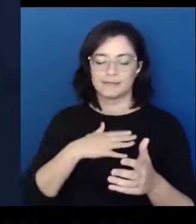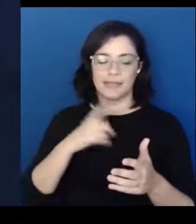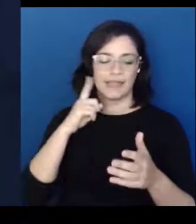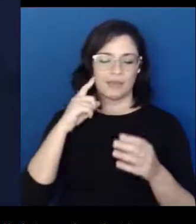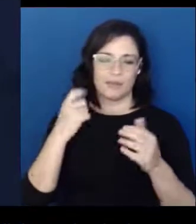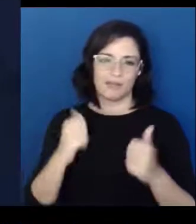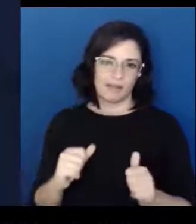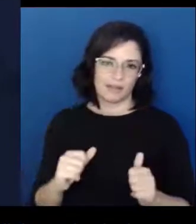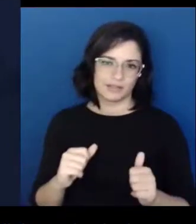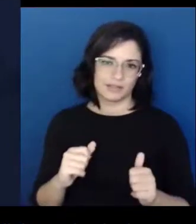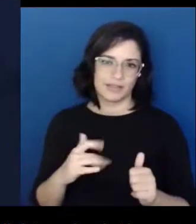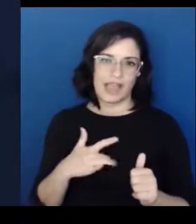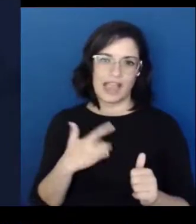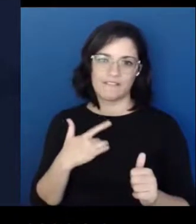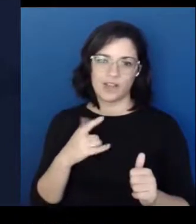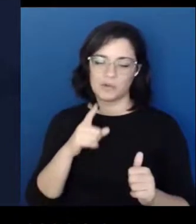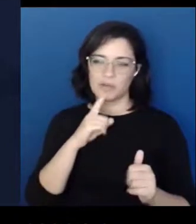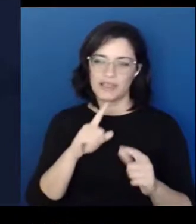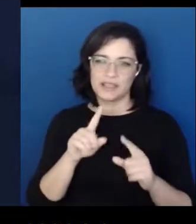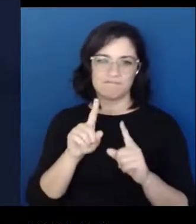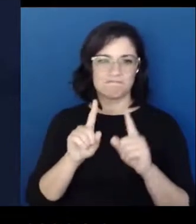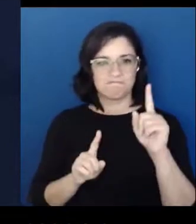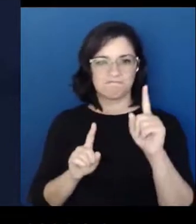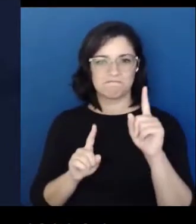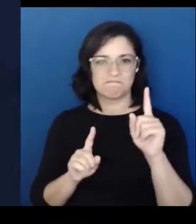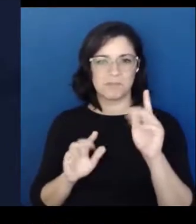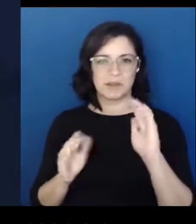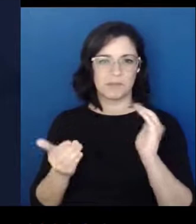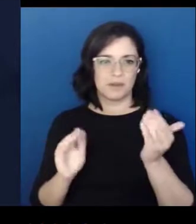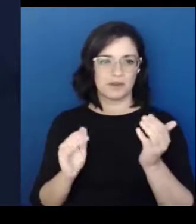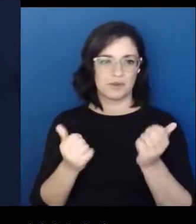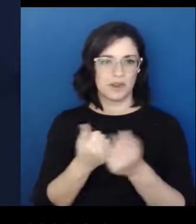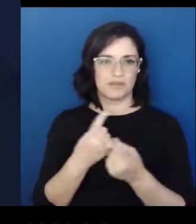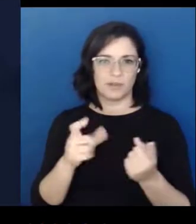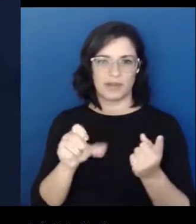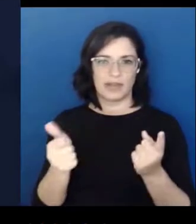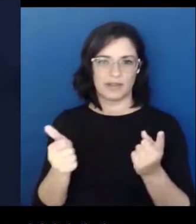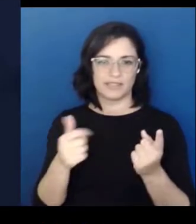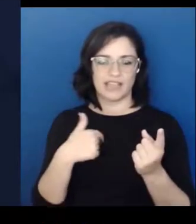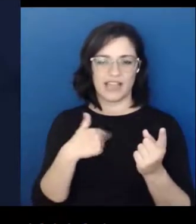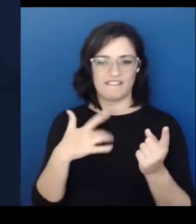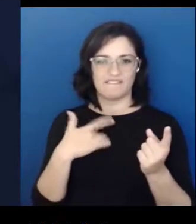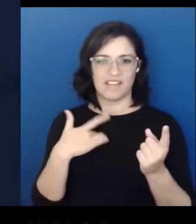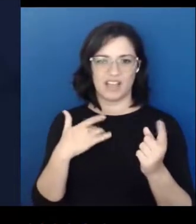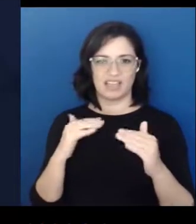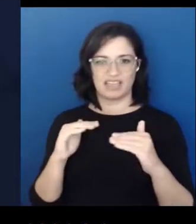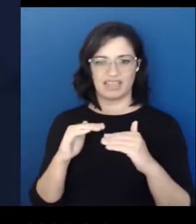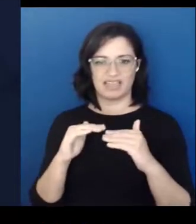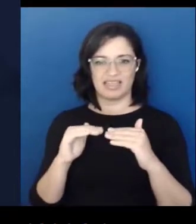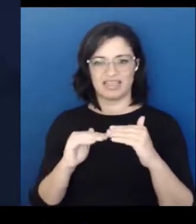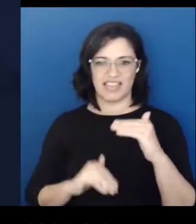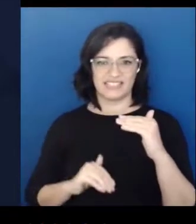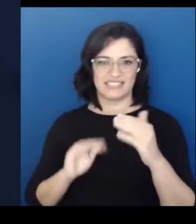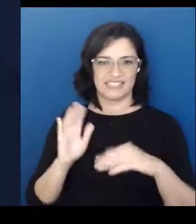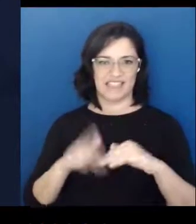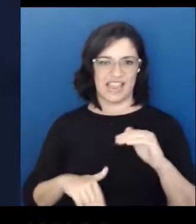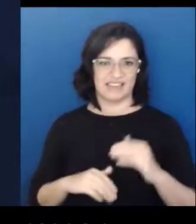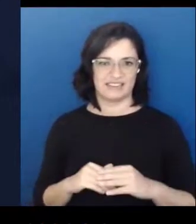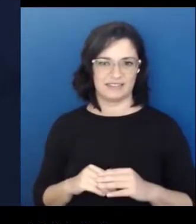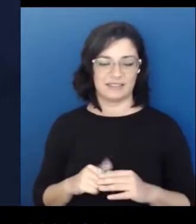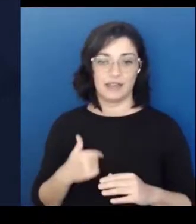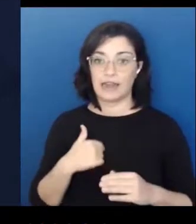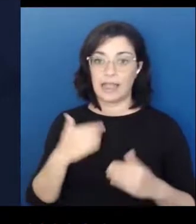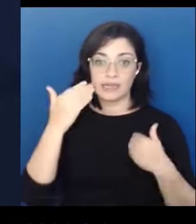inferior because of it. I felt lesser than. And I didn't know that for the longest time. But it